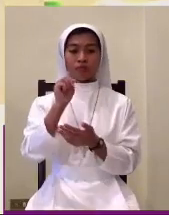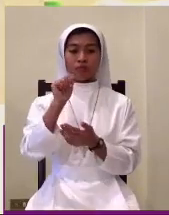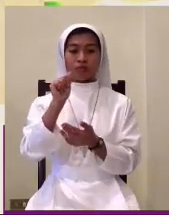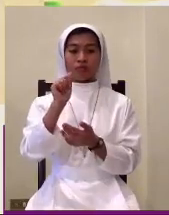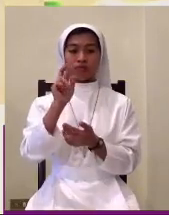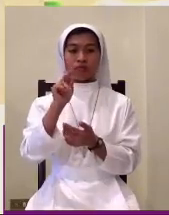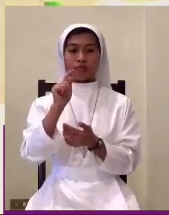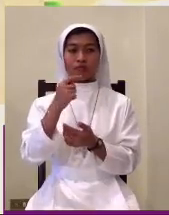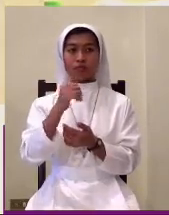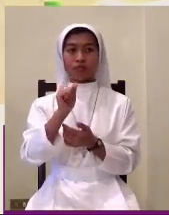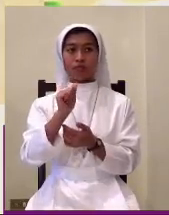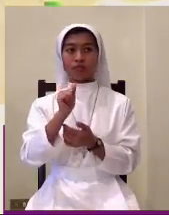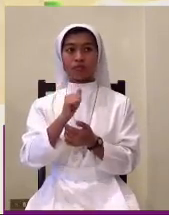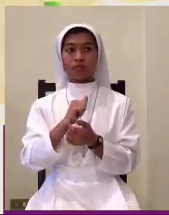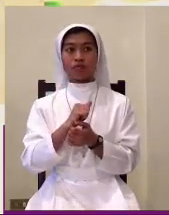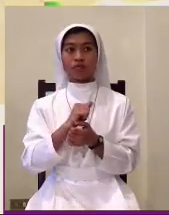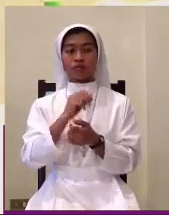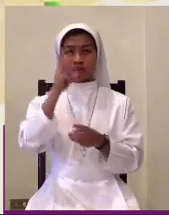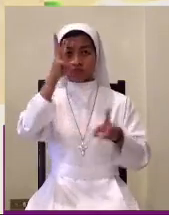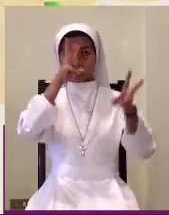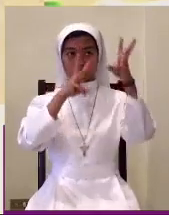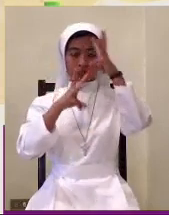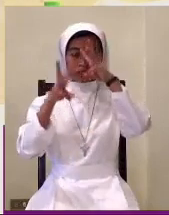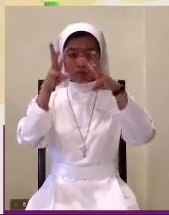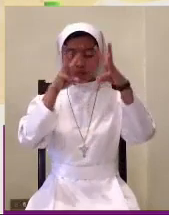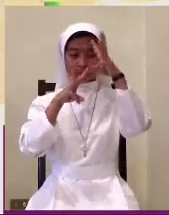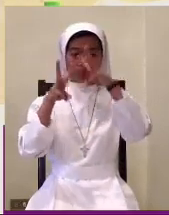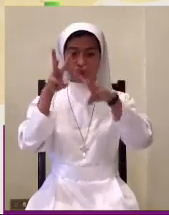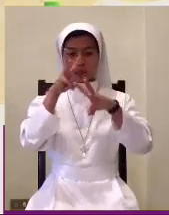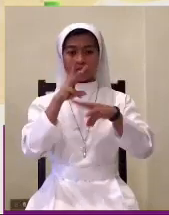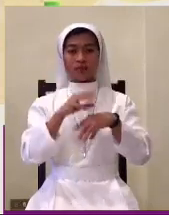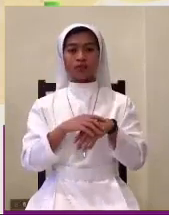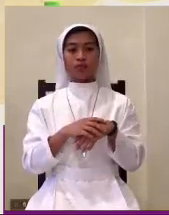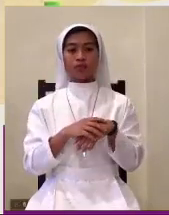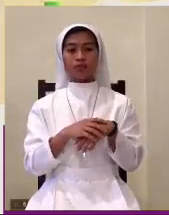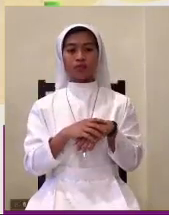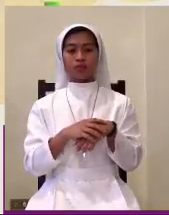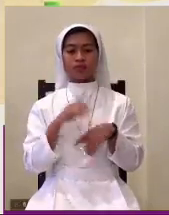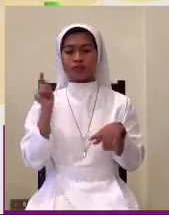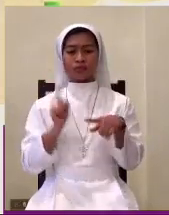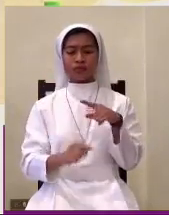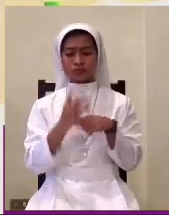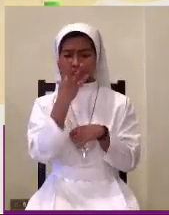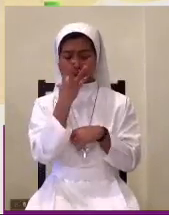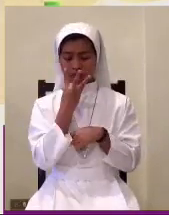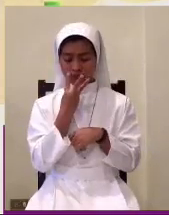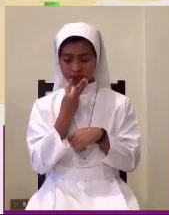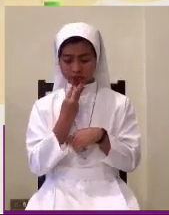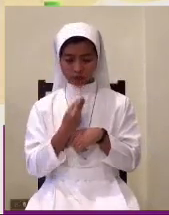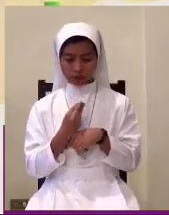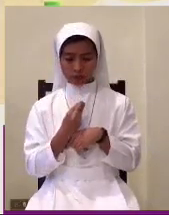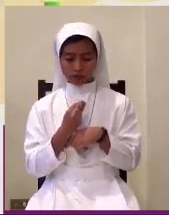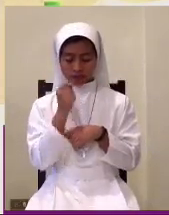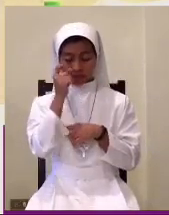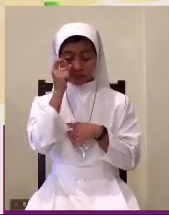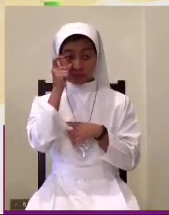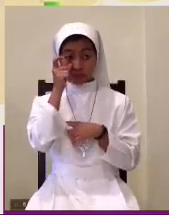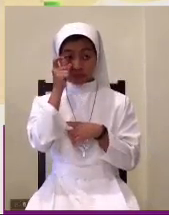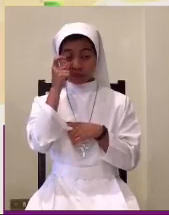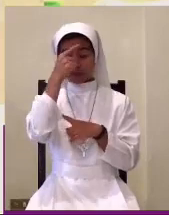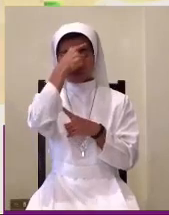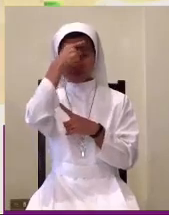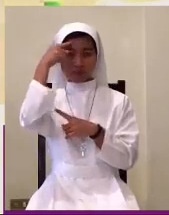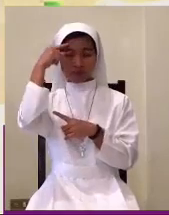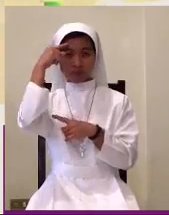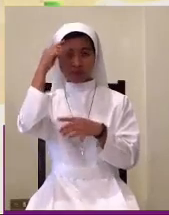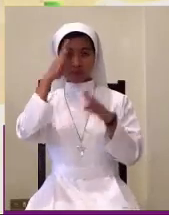your problem?" She said, she's very much worried that she cannot sleep. She cannot sleep. That is